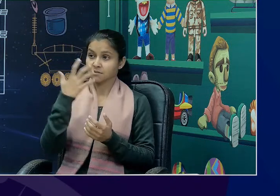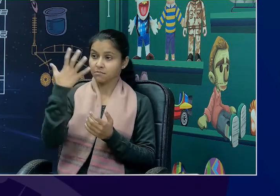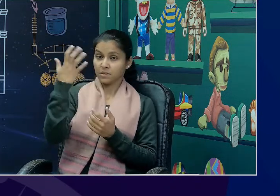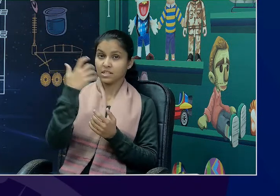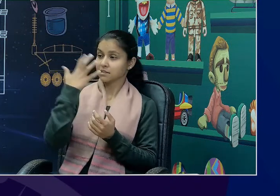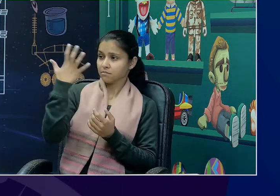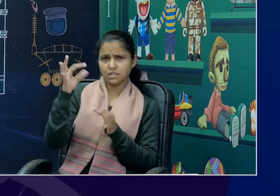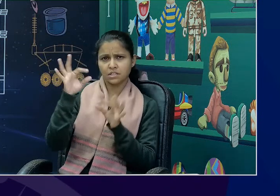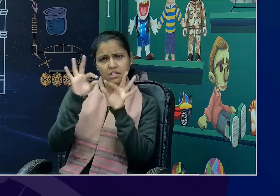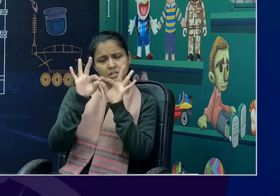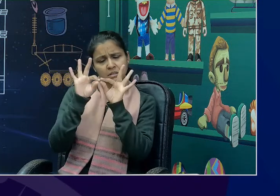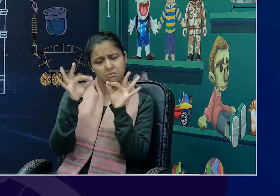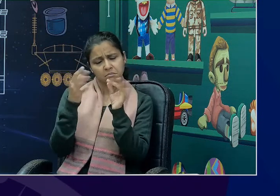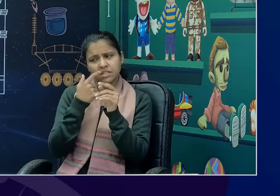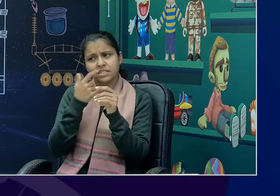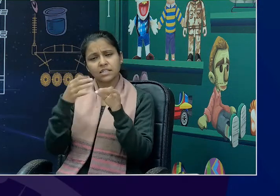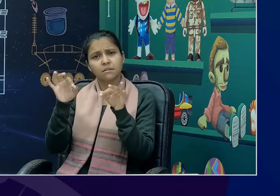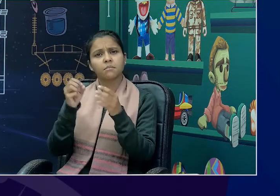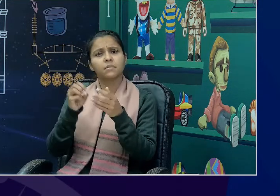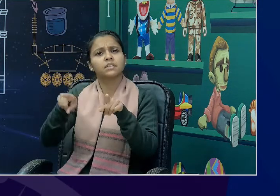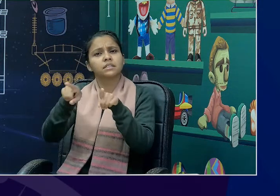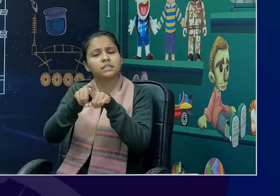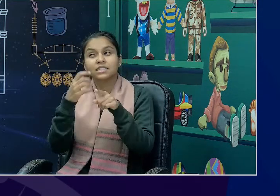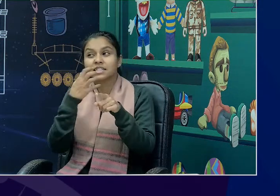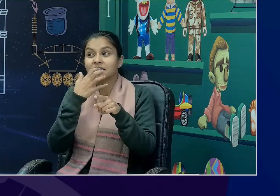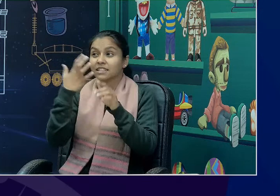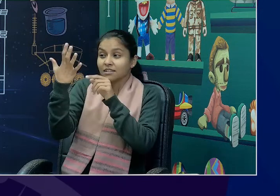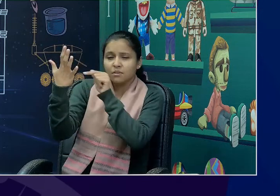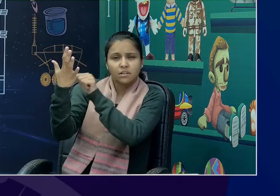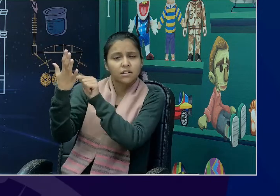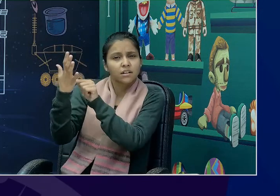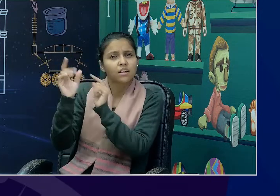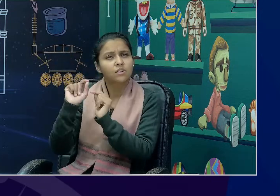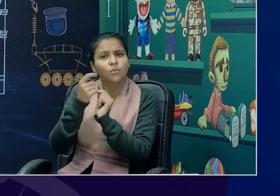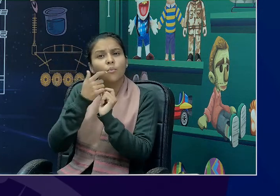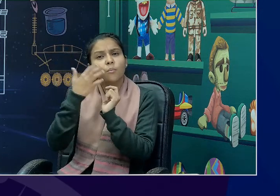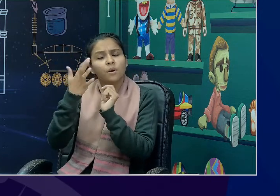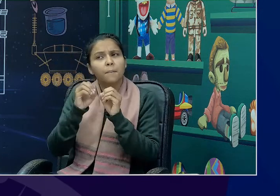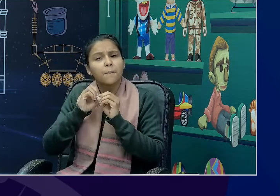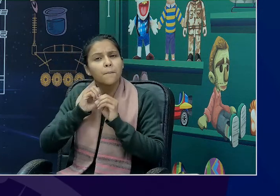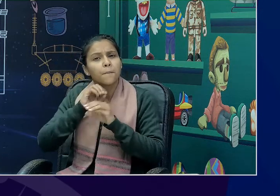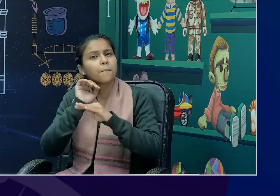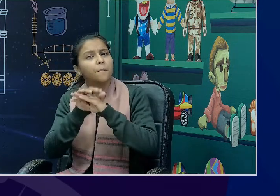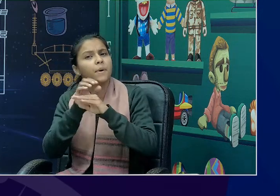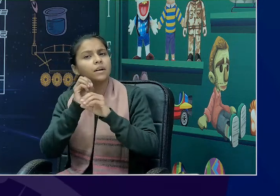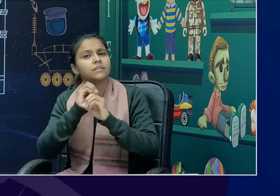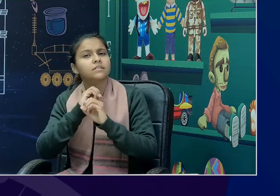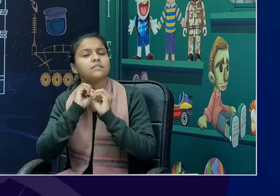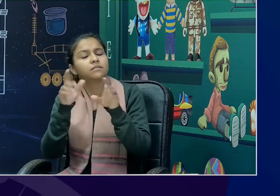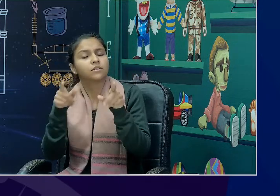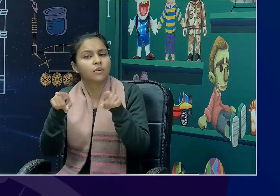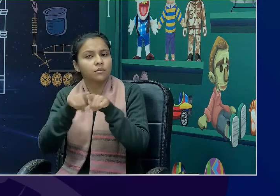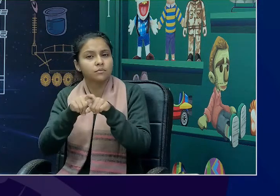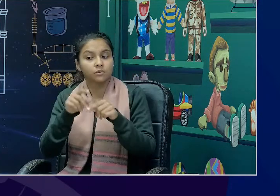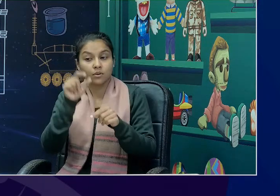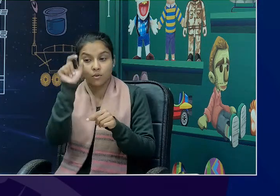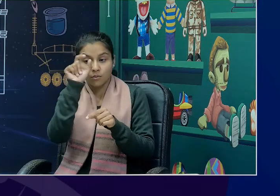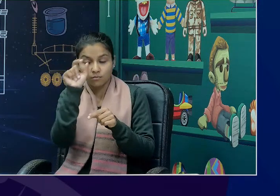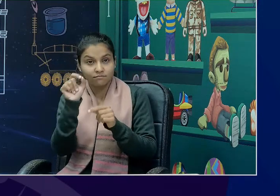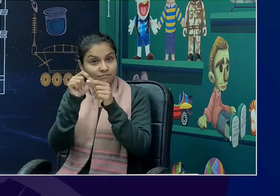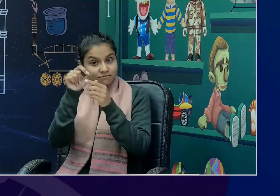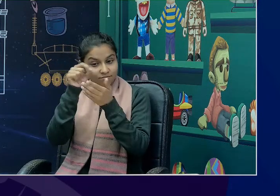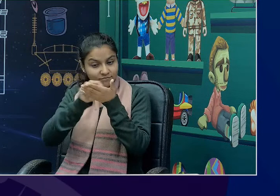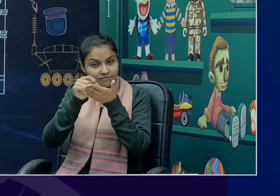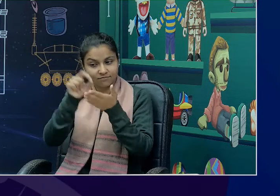very signified message in the story. The message from the mirror that the writer wants to tell us is that